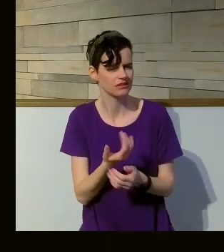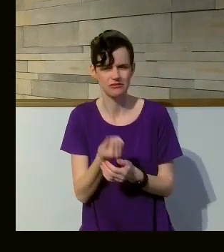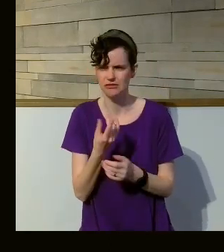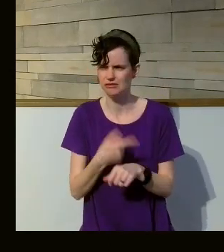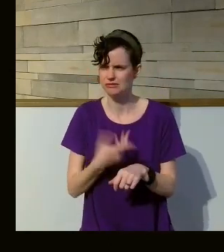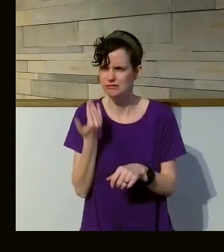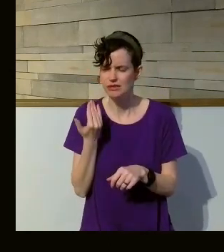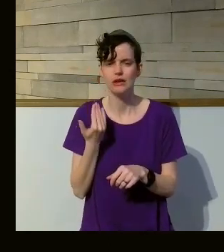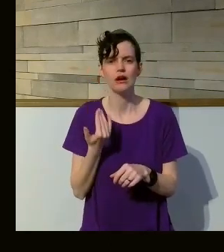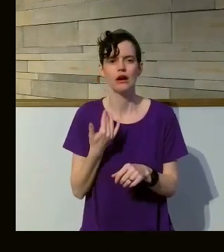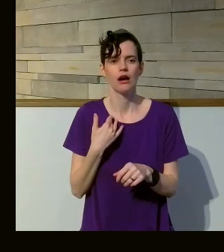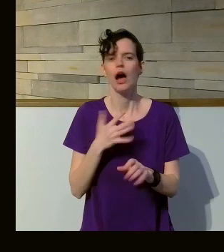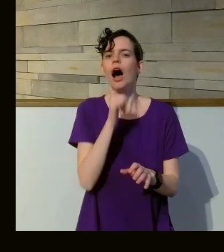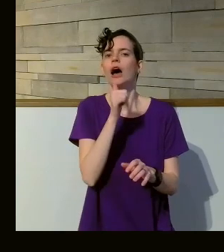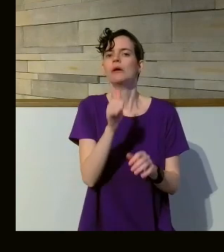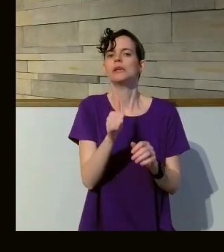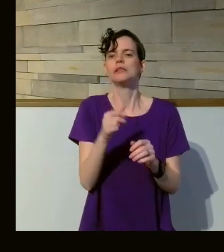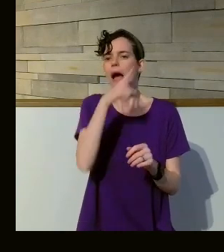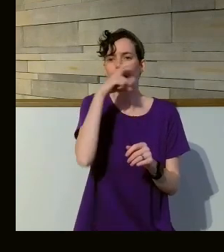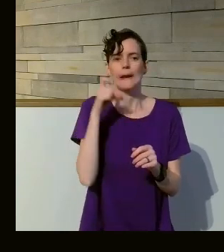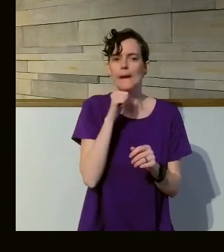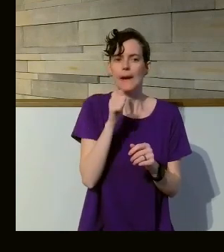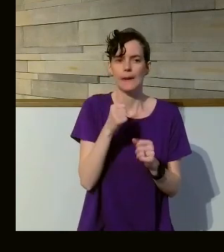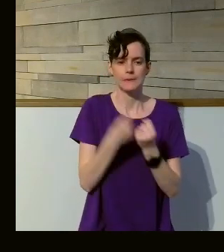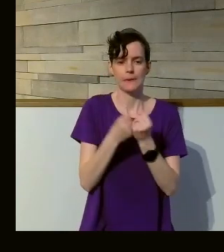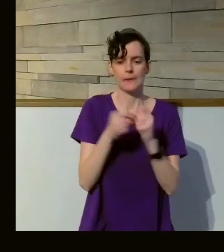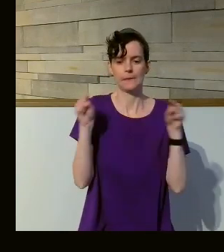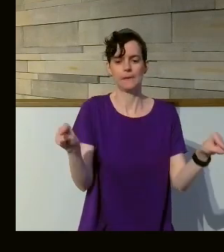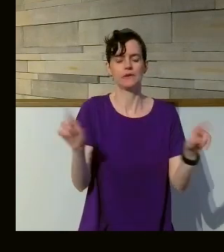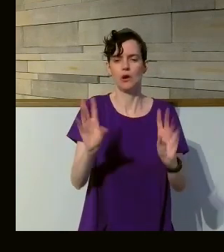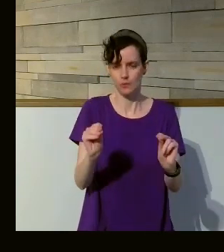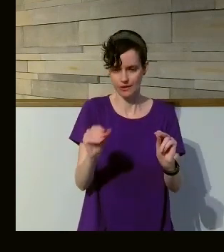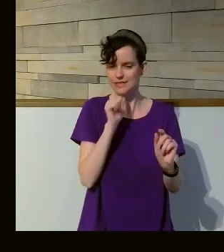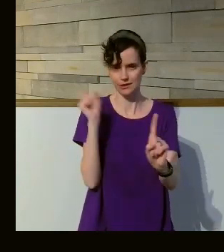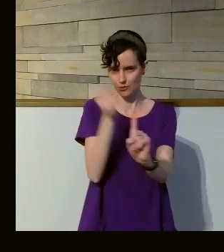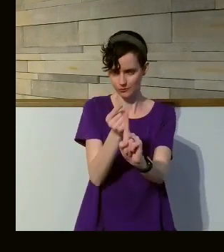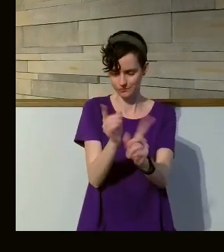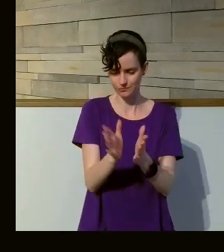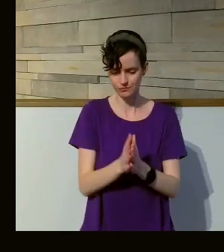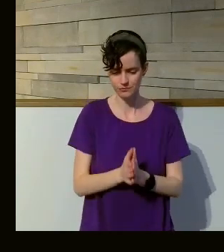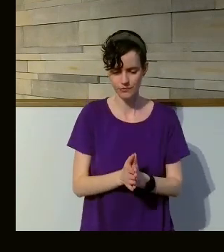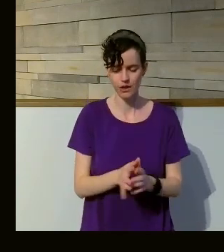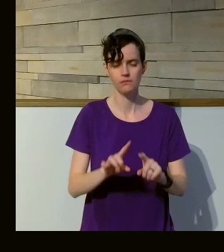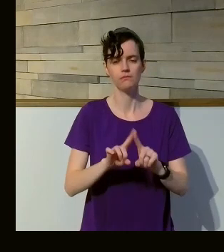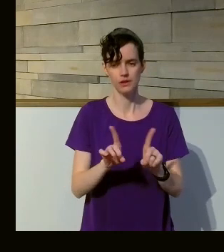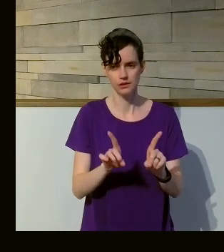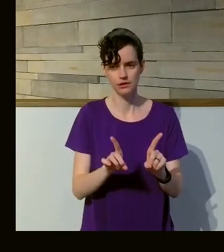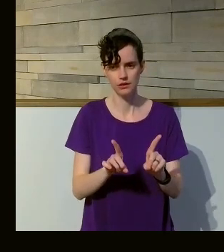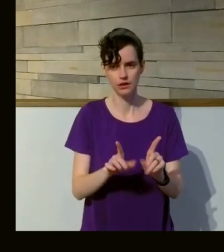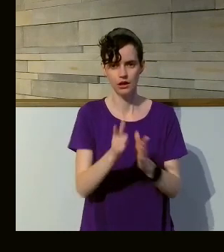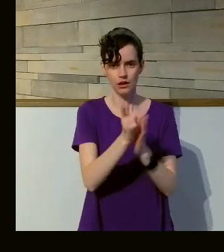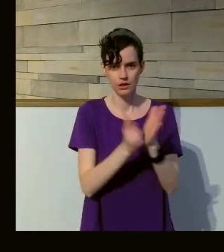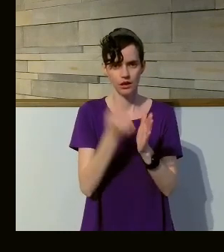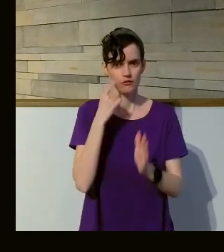right? Oh, I'm going to get to meddling, right? I'm not going on either side of this, all right? That's not the point for the day. But our love